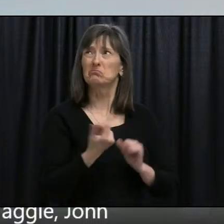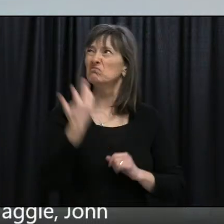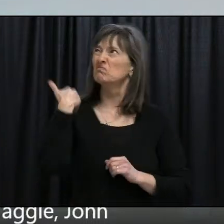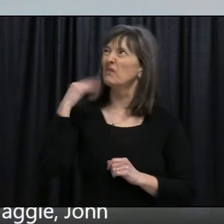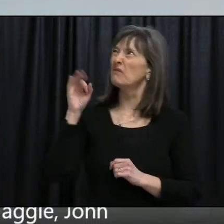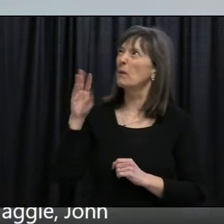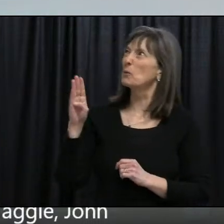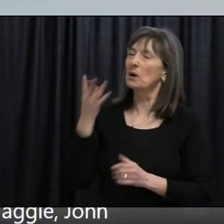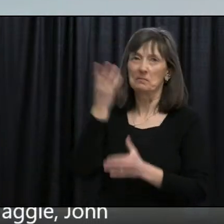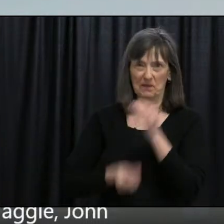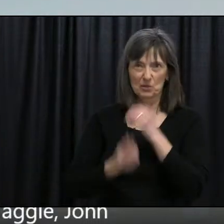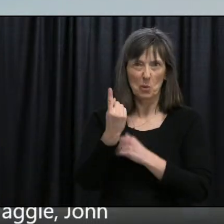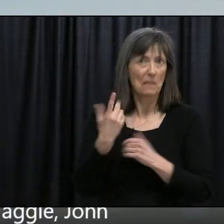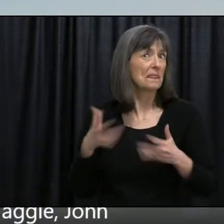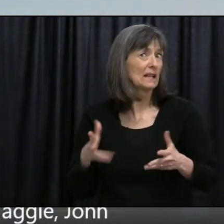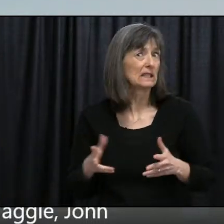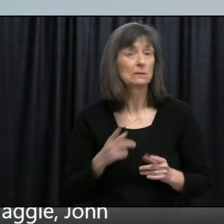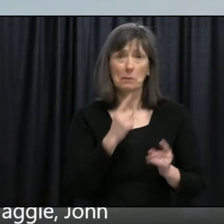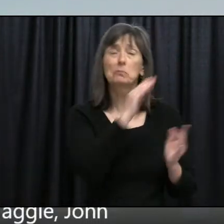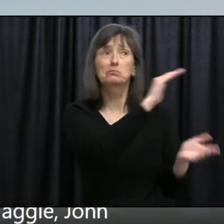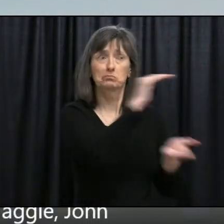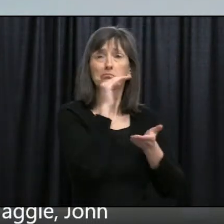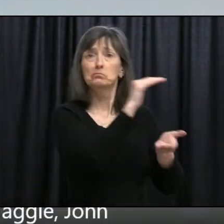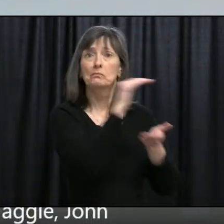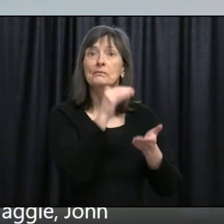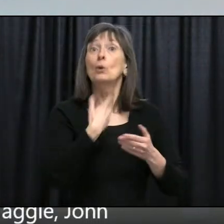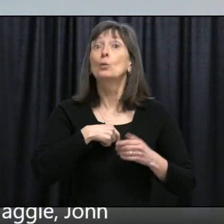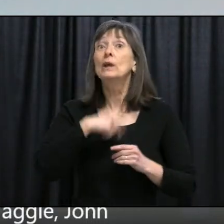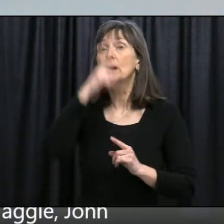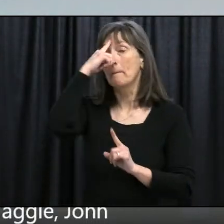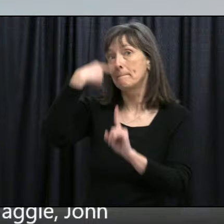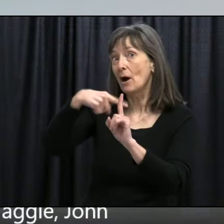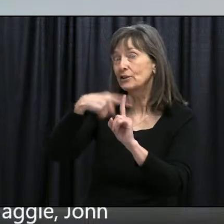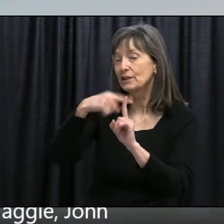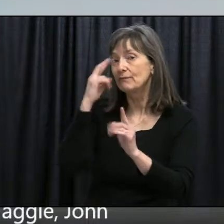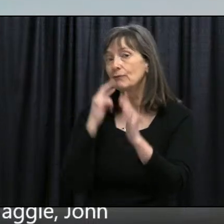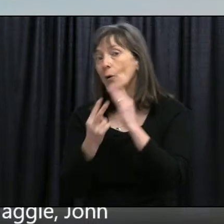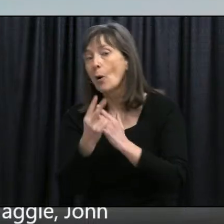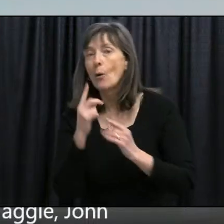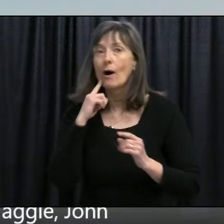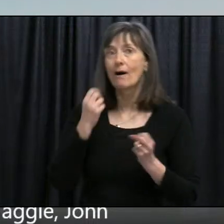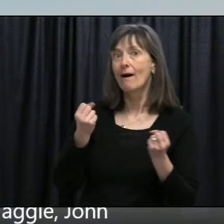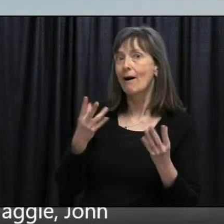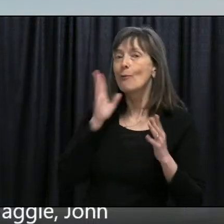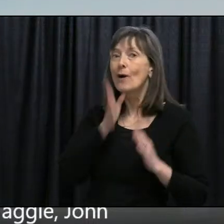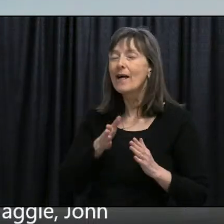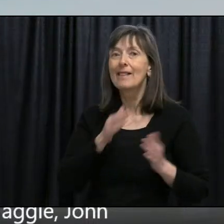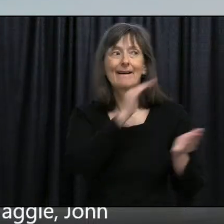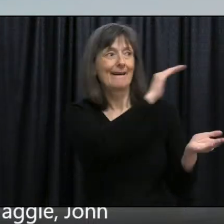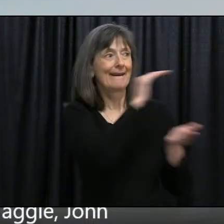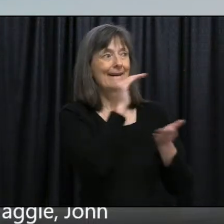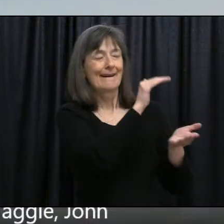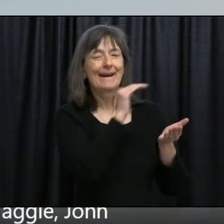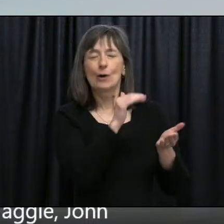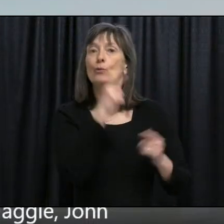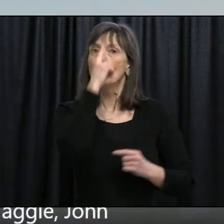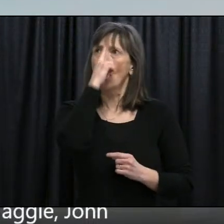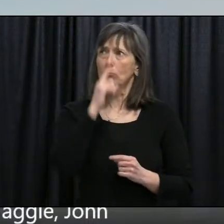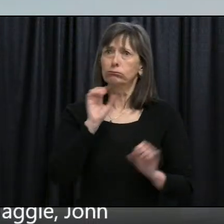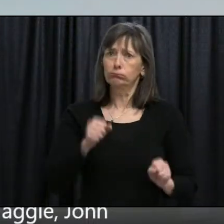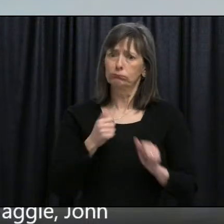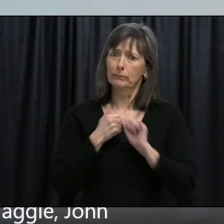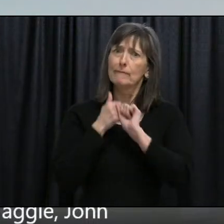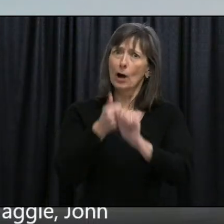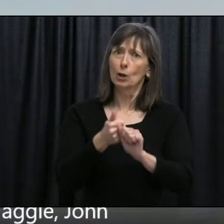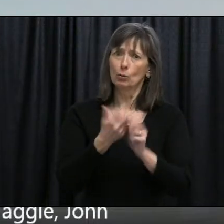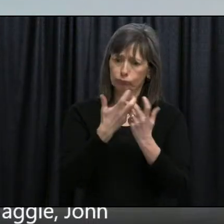early February. That's the reason for the optimism. Now, with discussions that we're going to get an extra tranche of at least